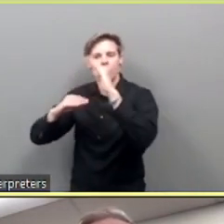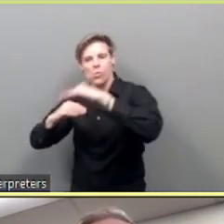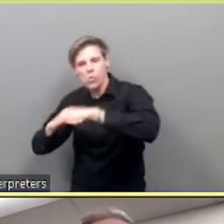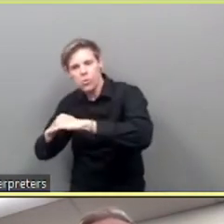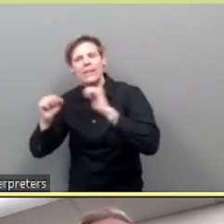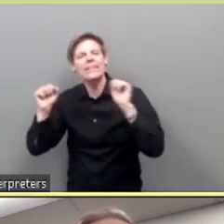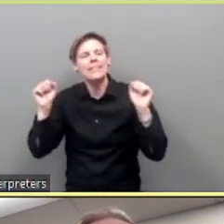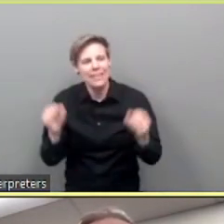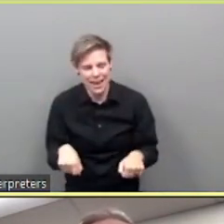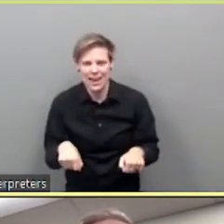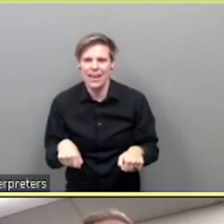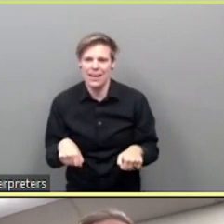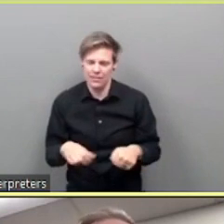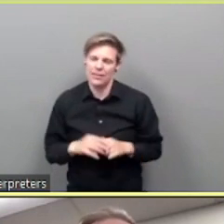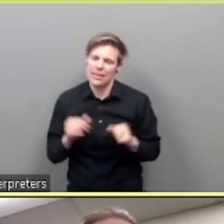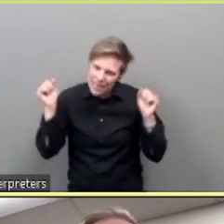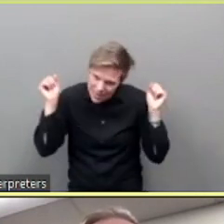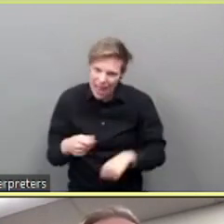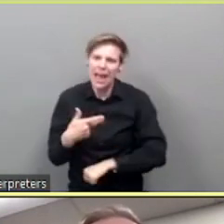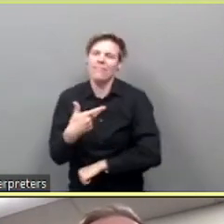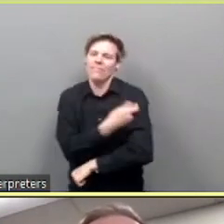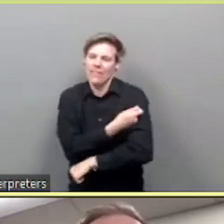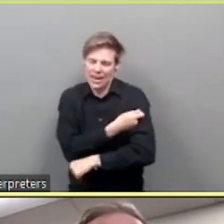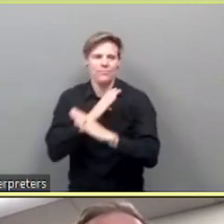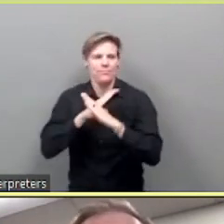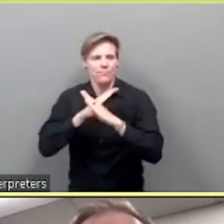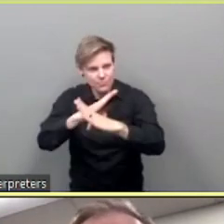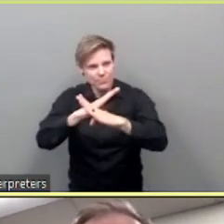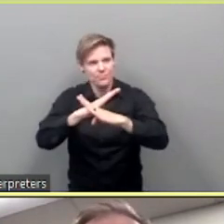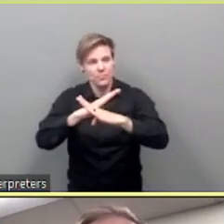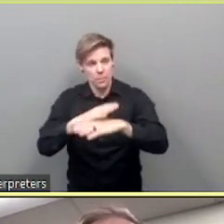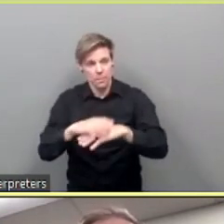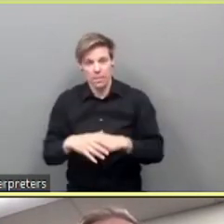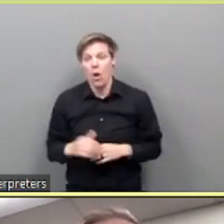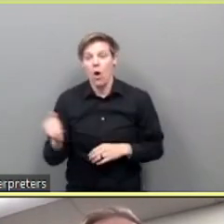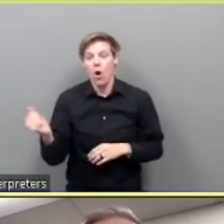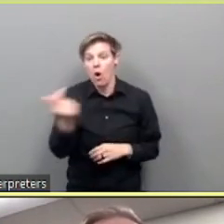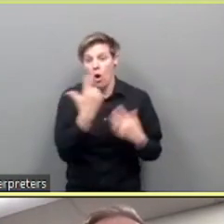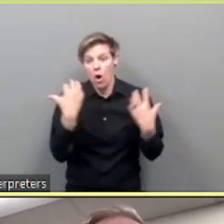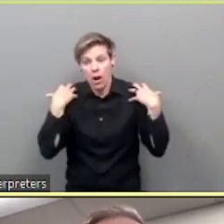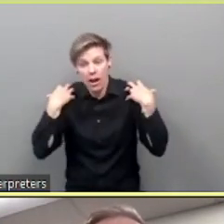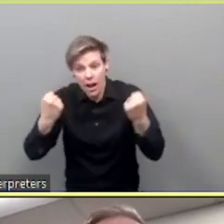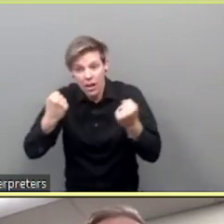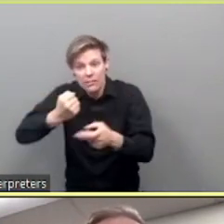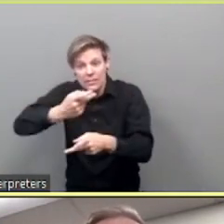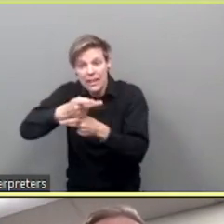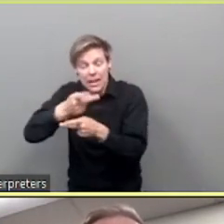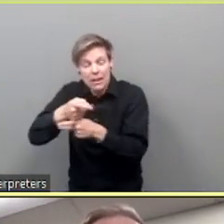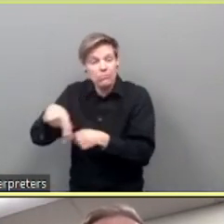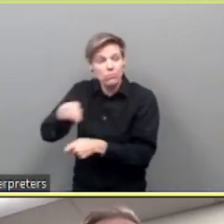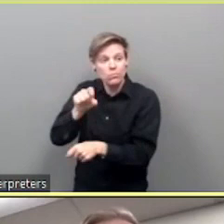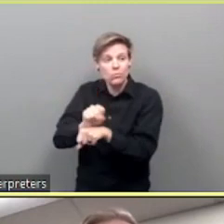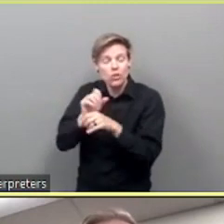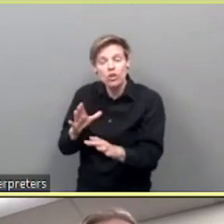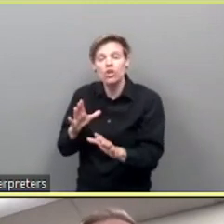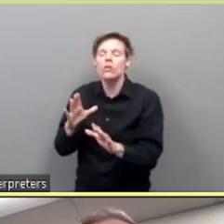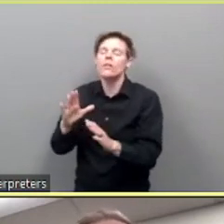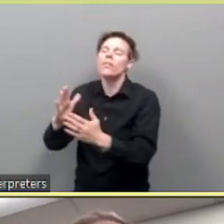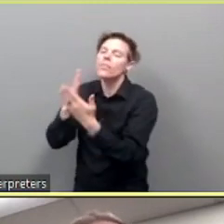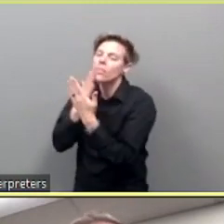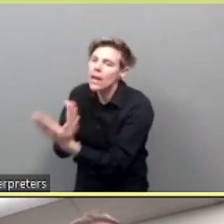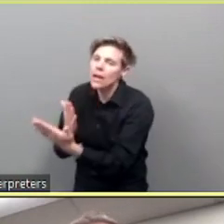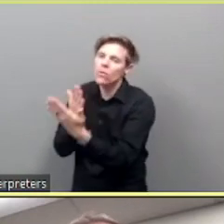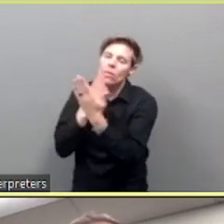want to thank every person who has helped in any way to provide care for patients in New Mexico over the